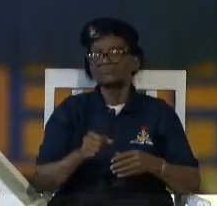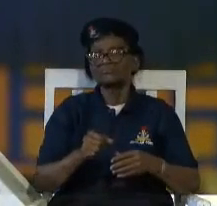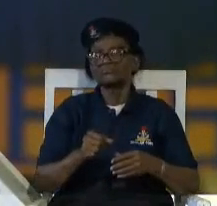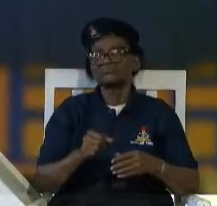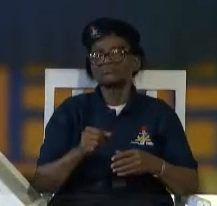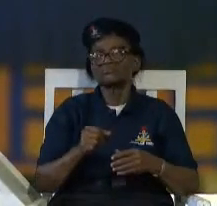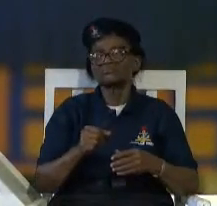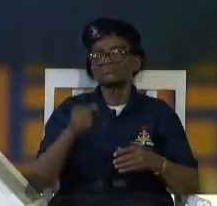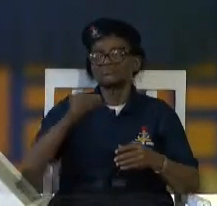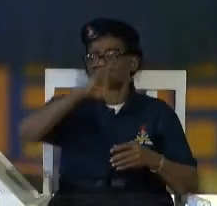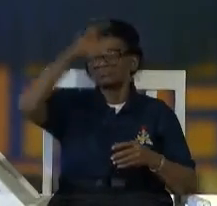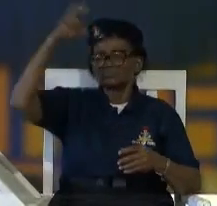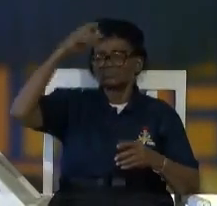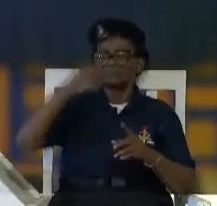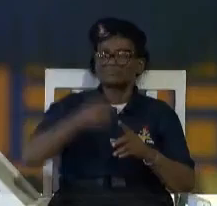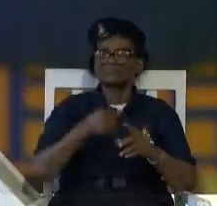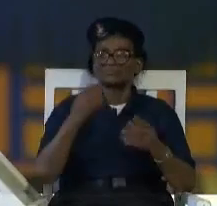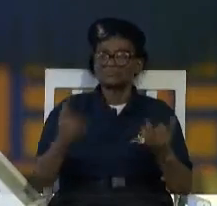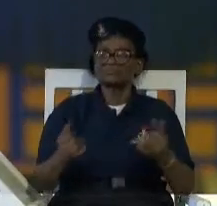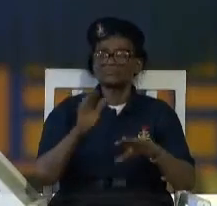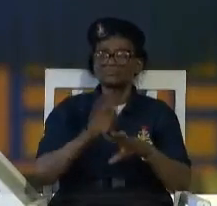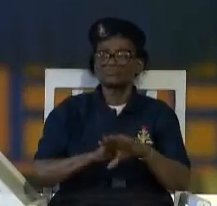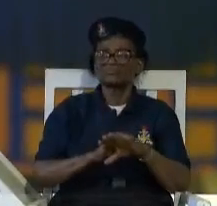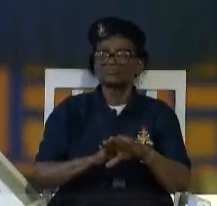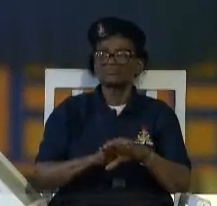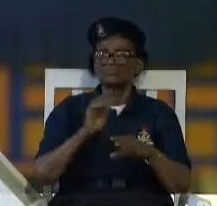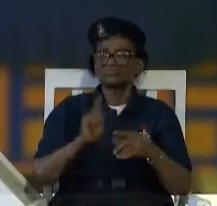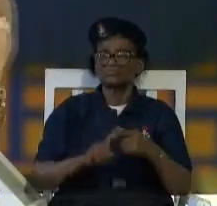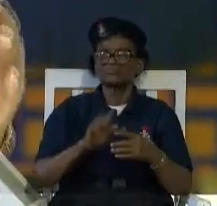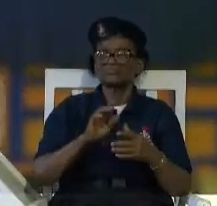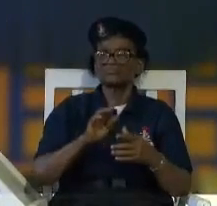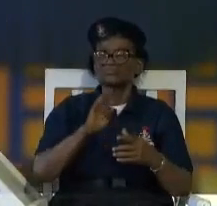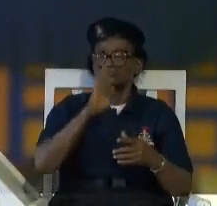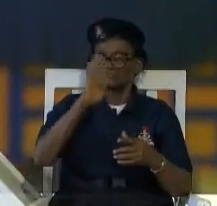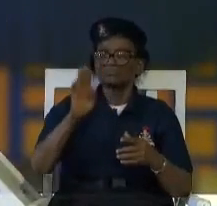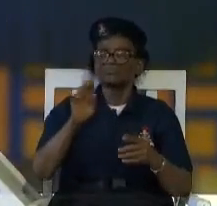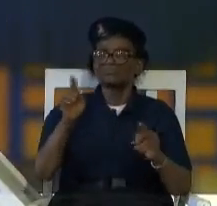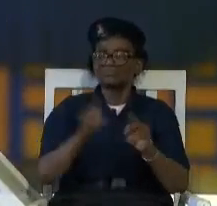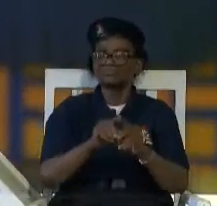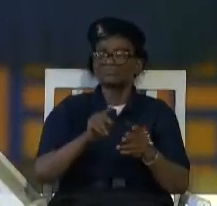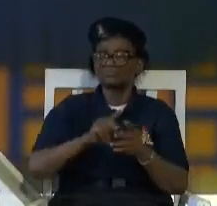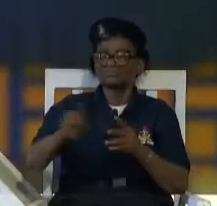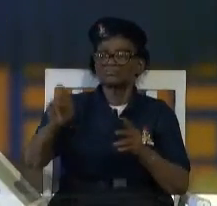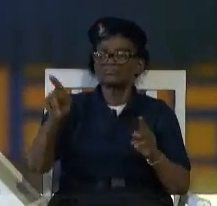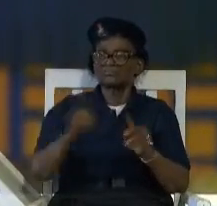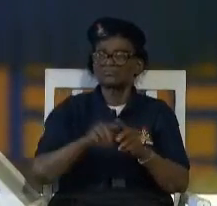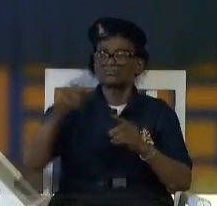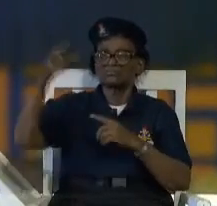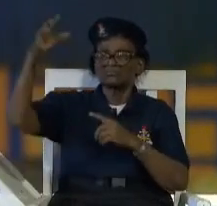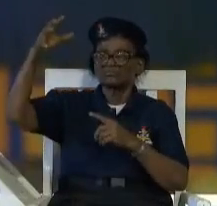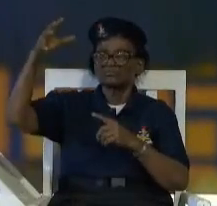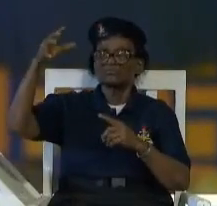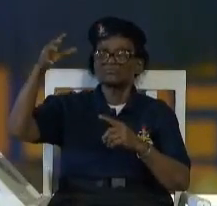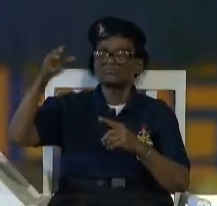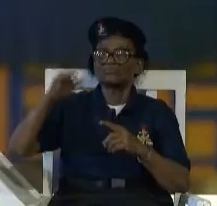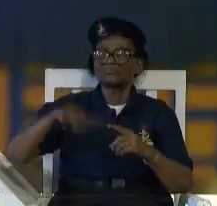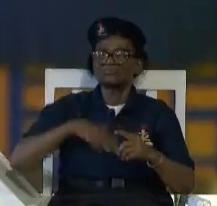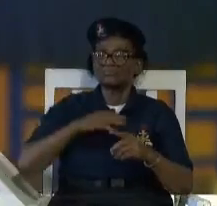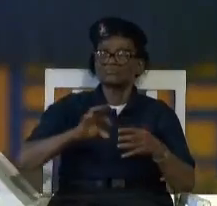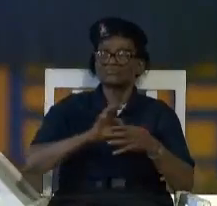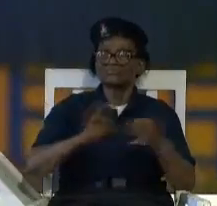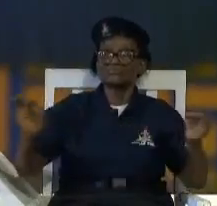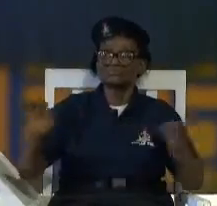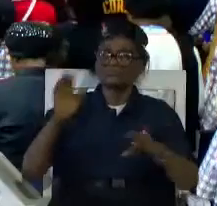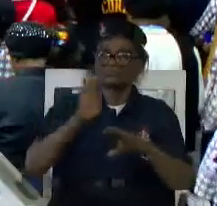The grace from now on to be as pure as light, please release unto